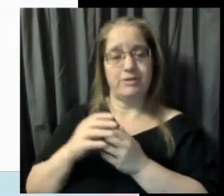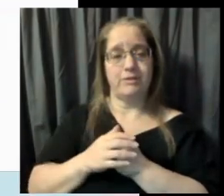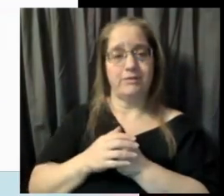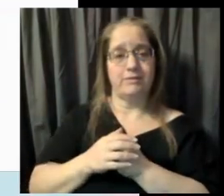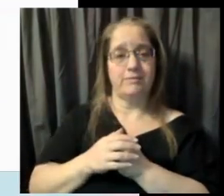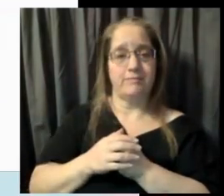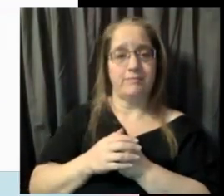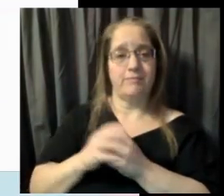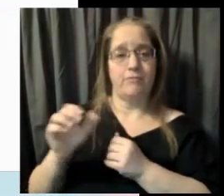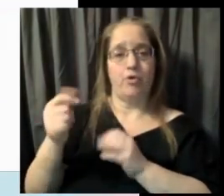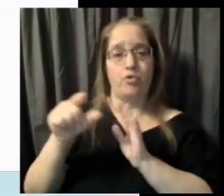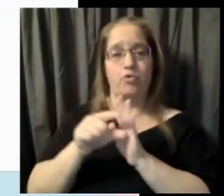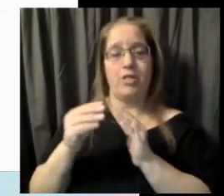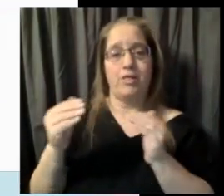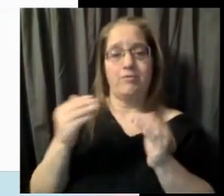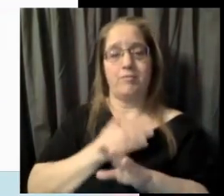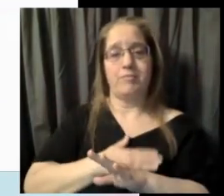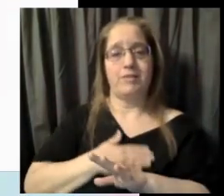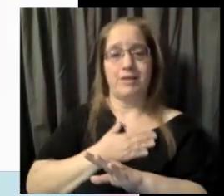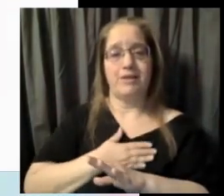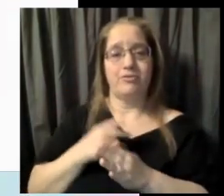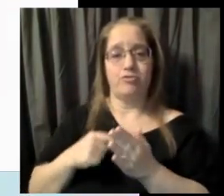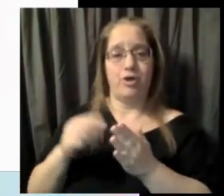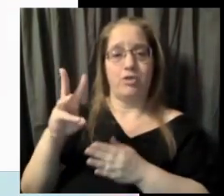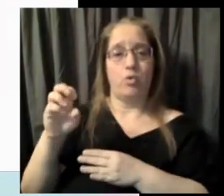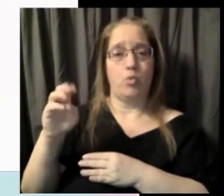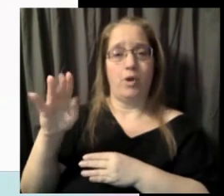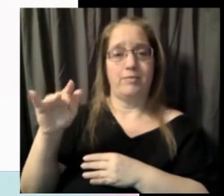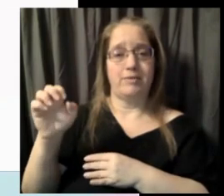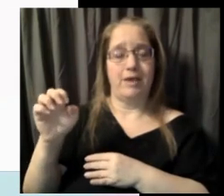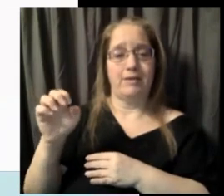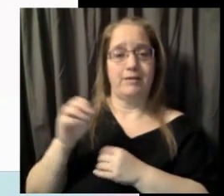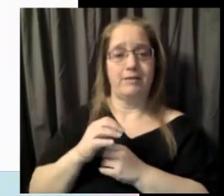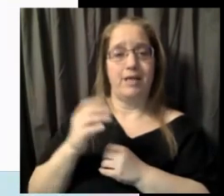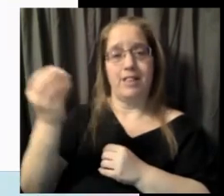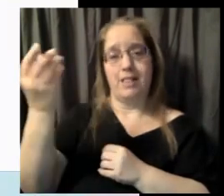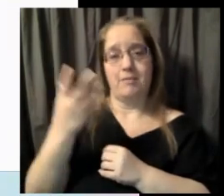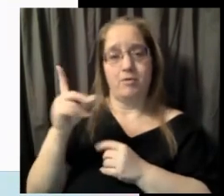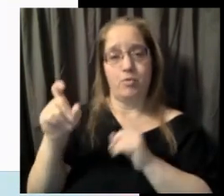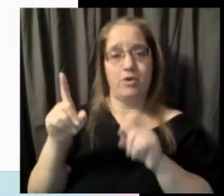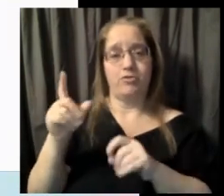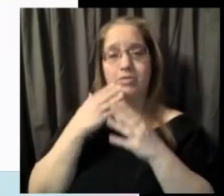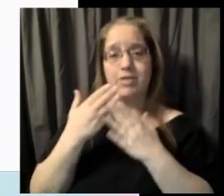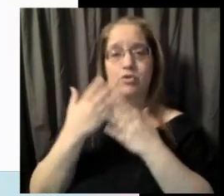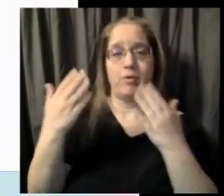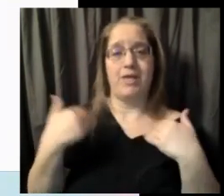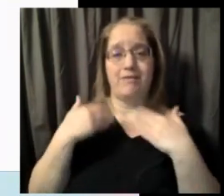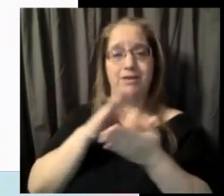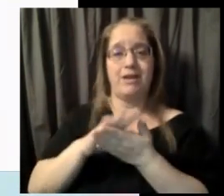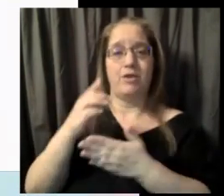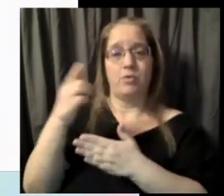older, for other grade levels. Please check our website and let us know if you have questions. And thank you so much and